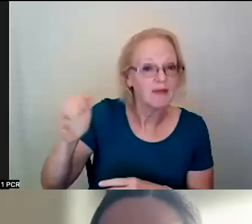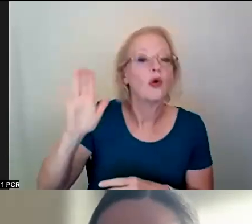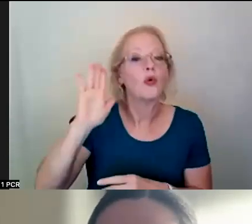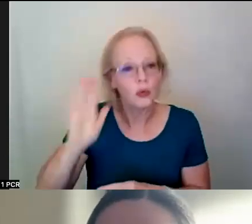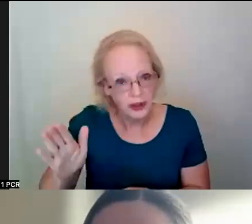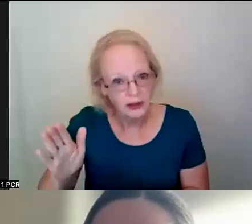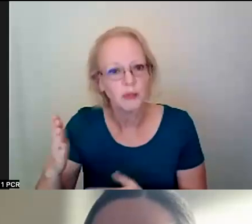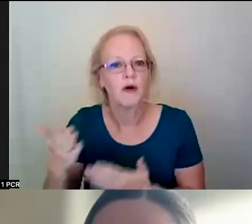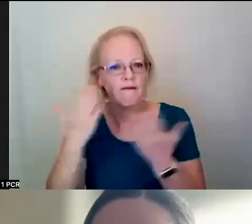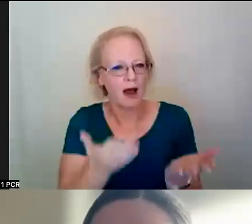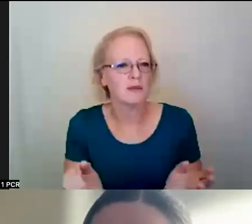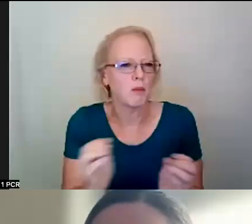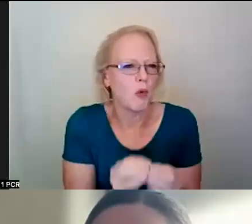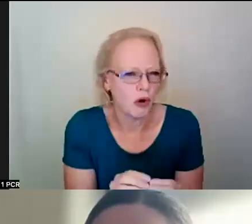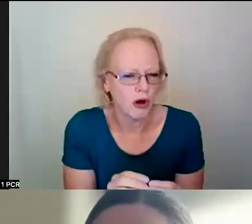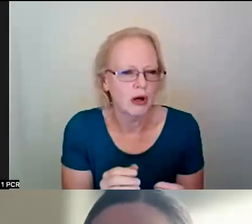to step it up,